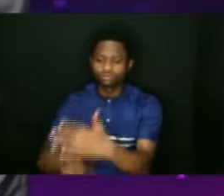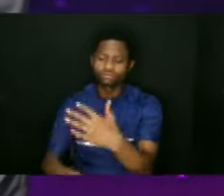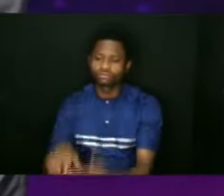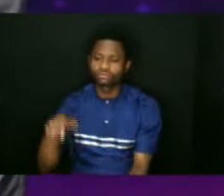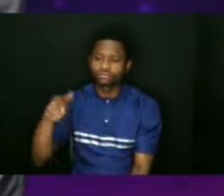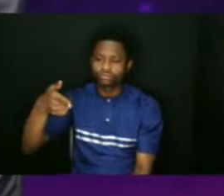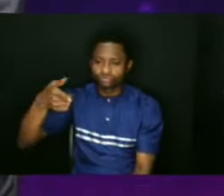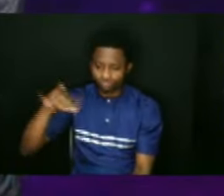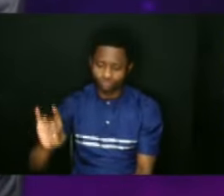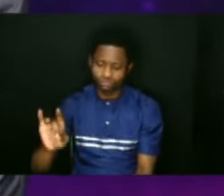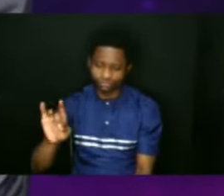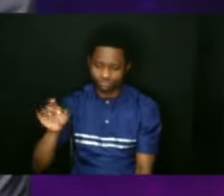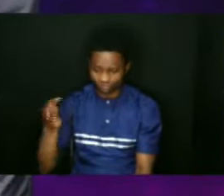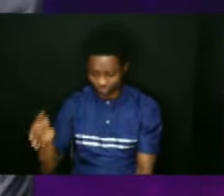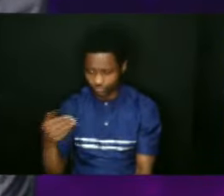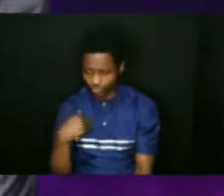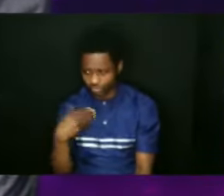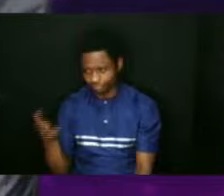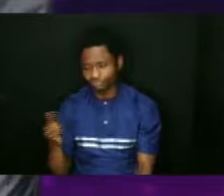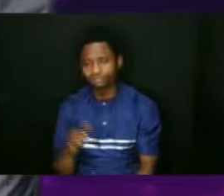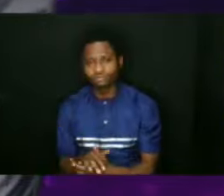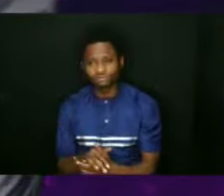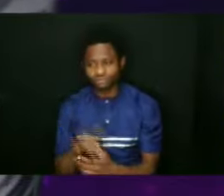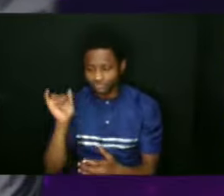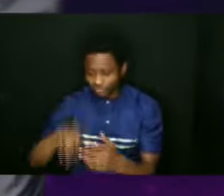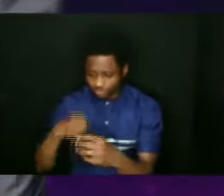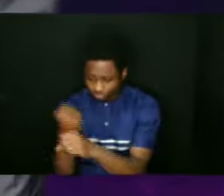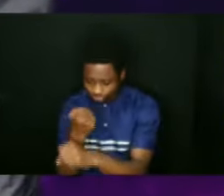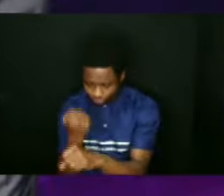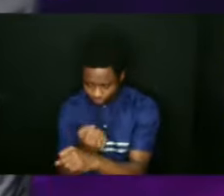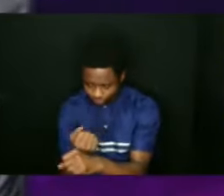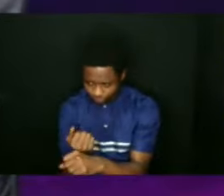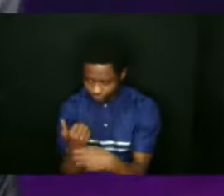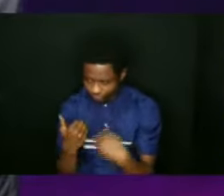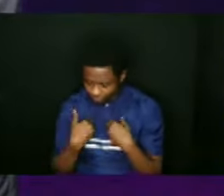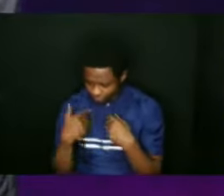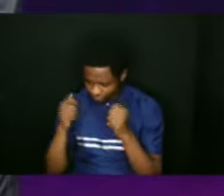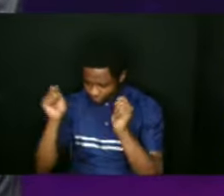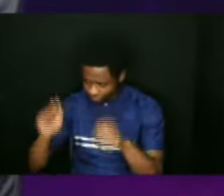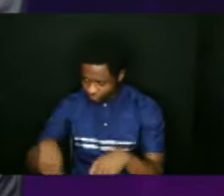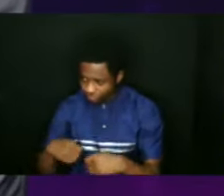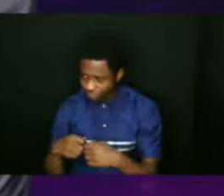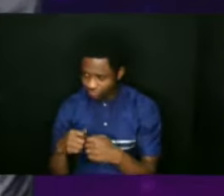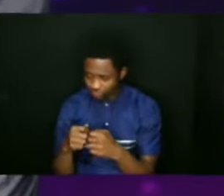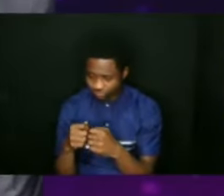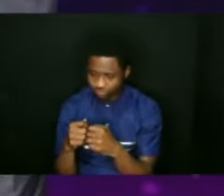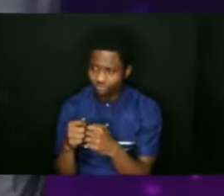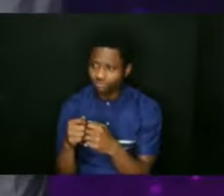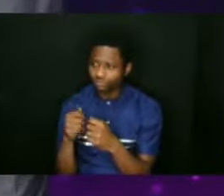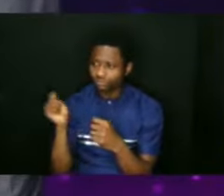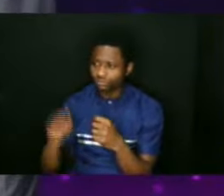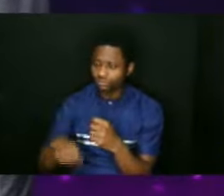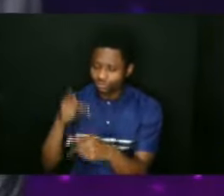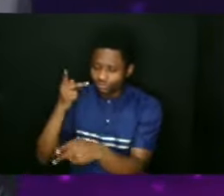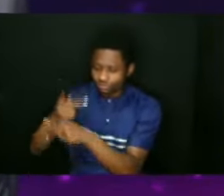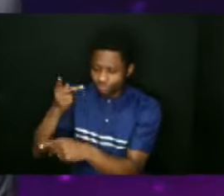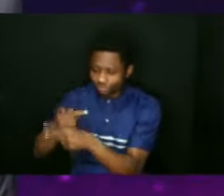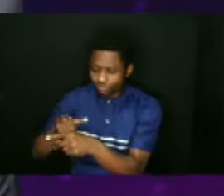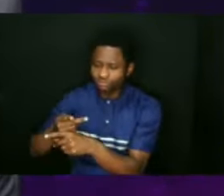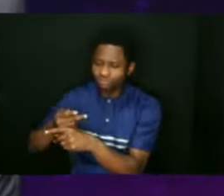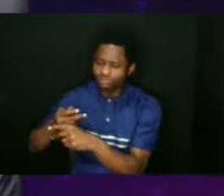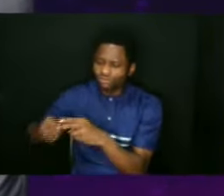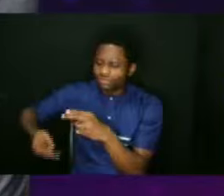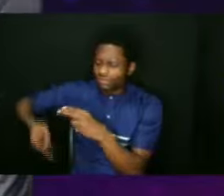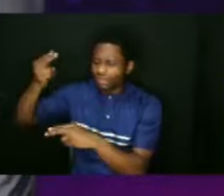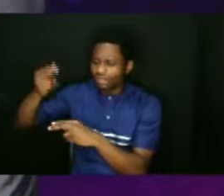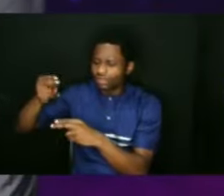This precious stone has the ability to retain a highly polished